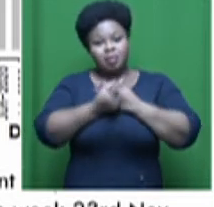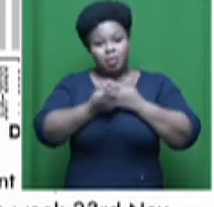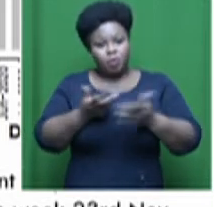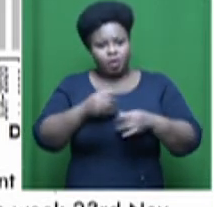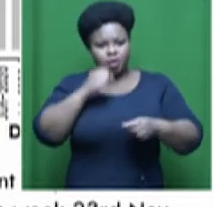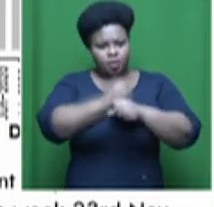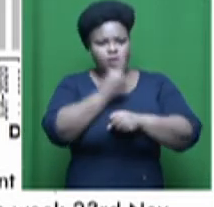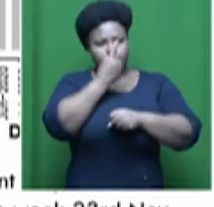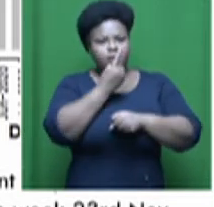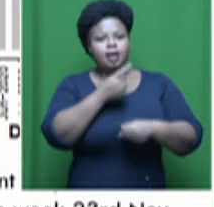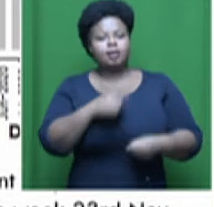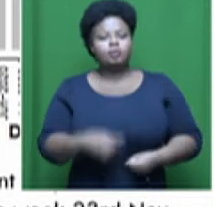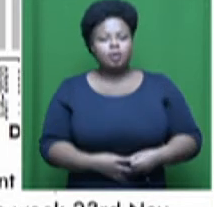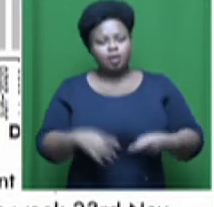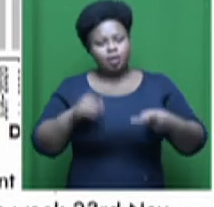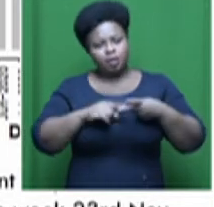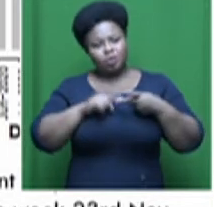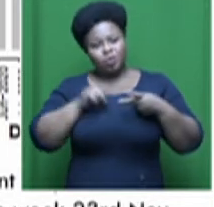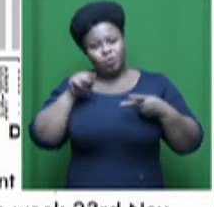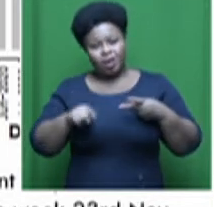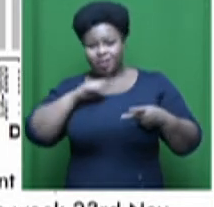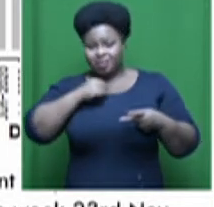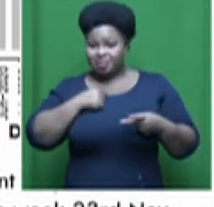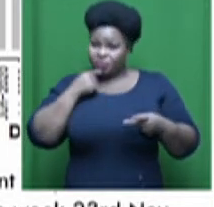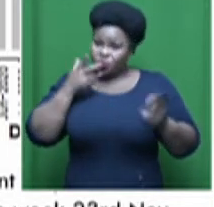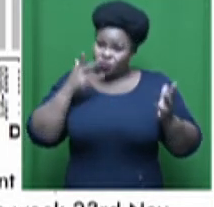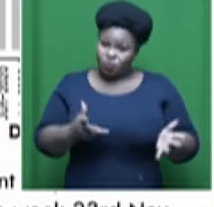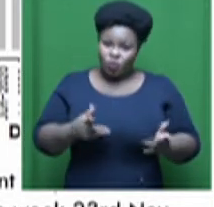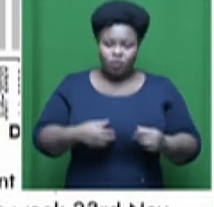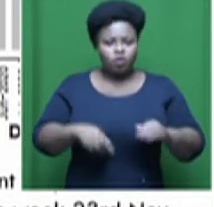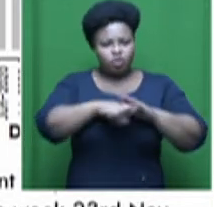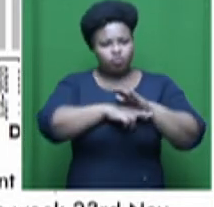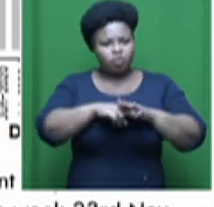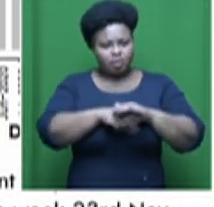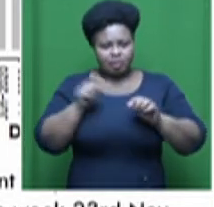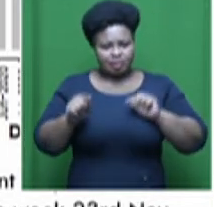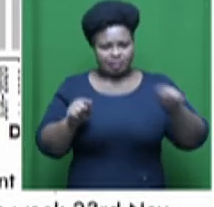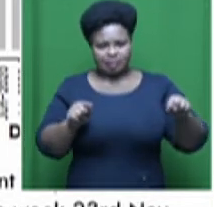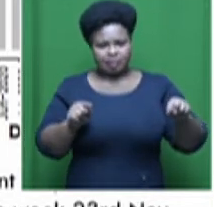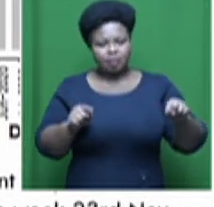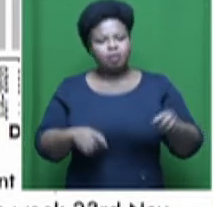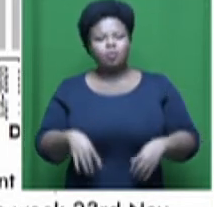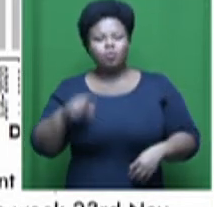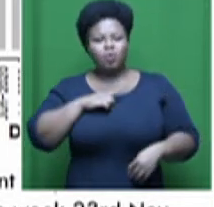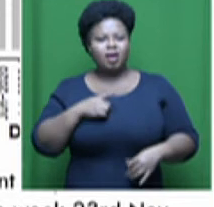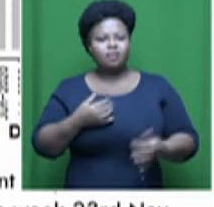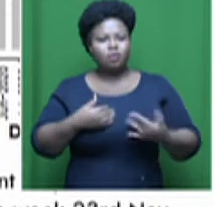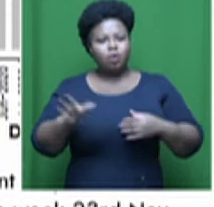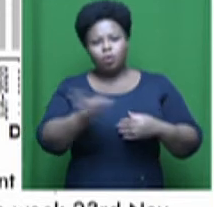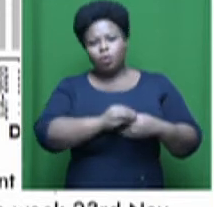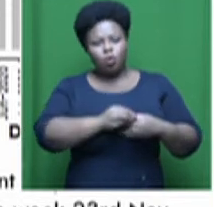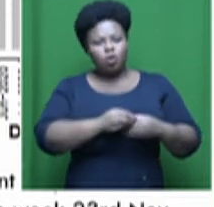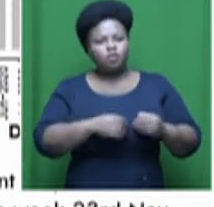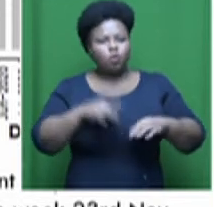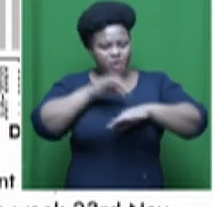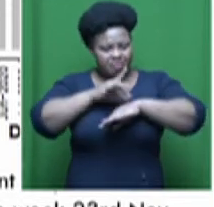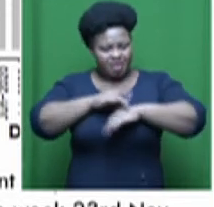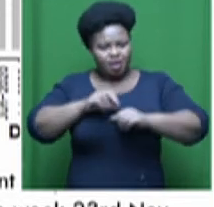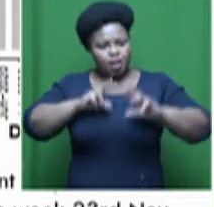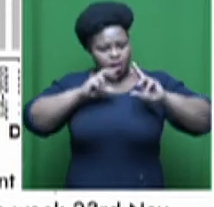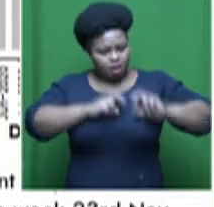Gauteng as well as in the Cape Metro. And the reason I'm pointing out these two regions is because all of our clinical sites where the study was